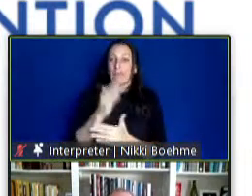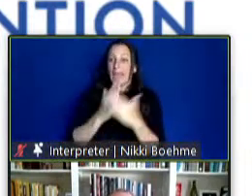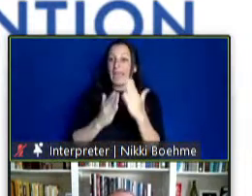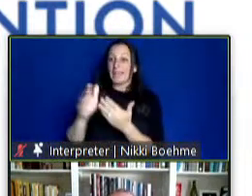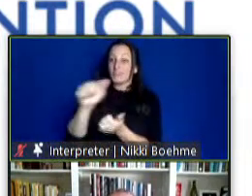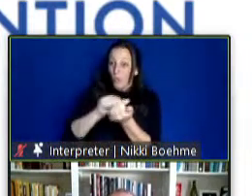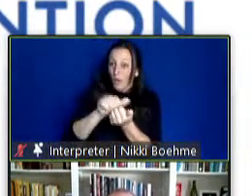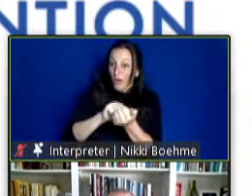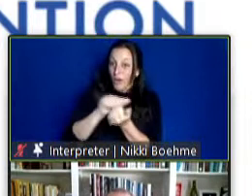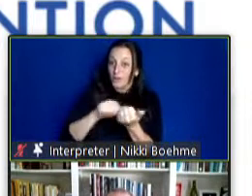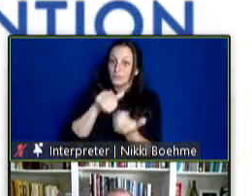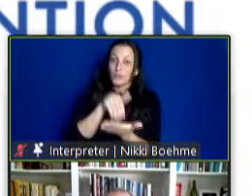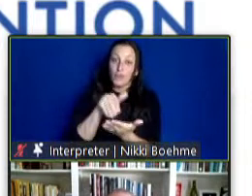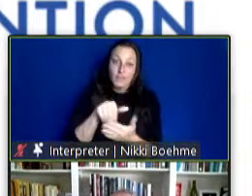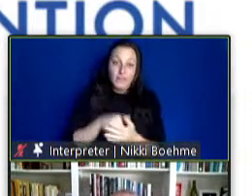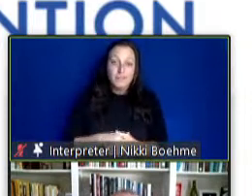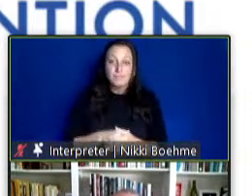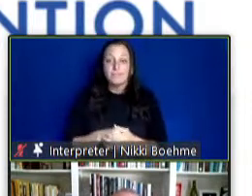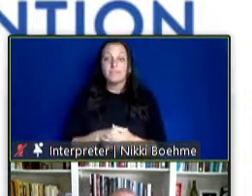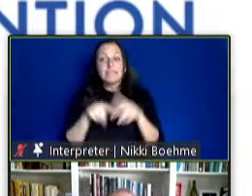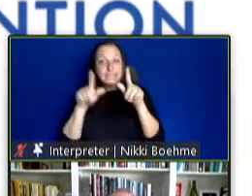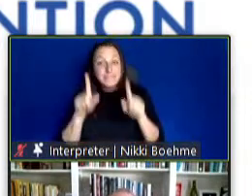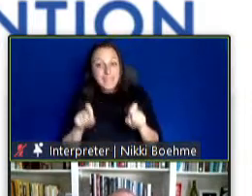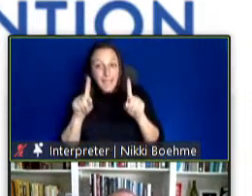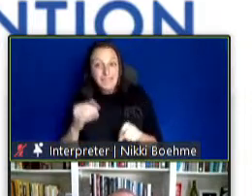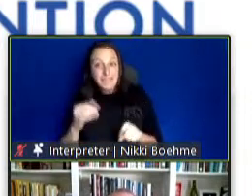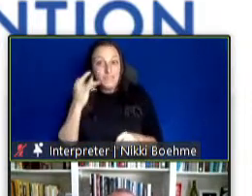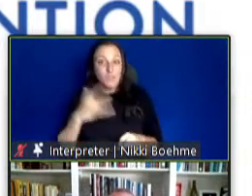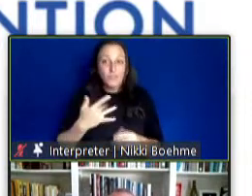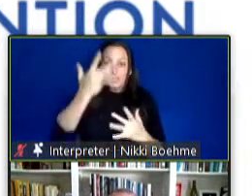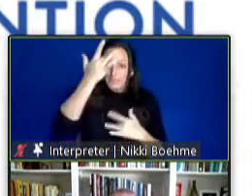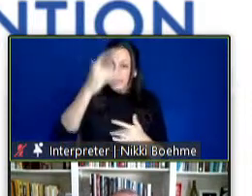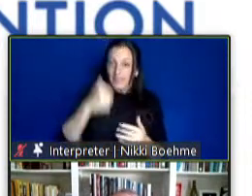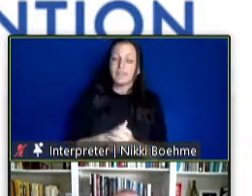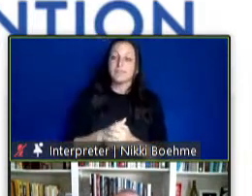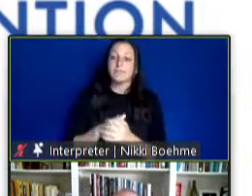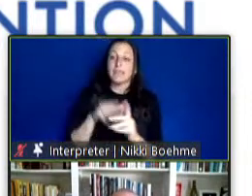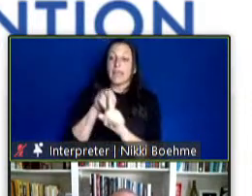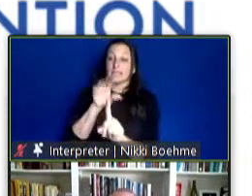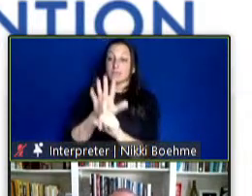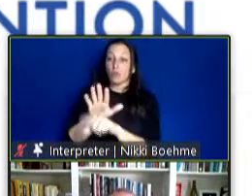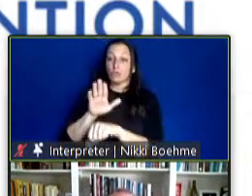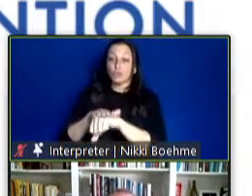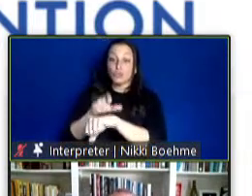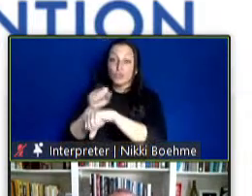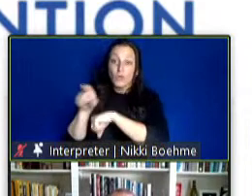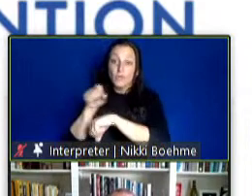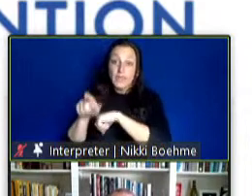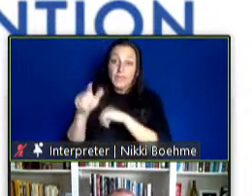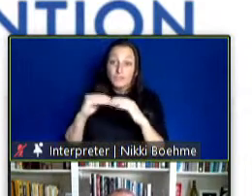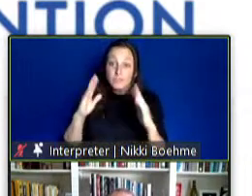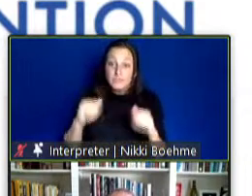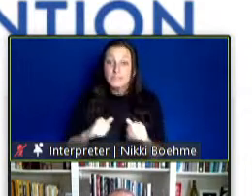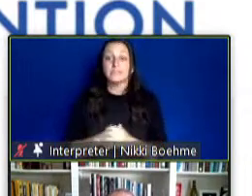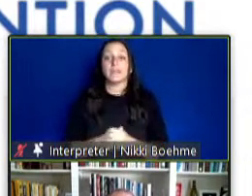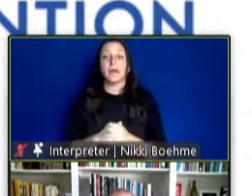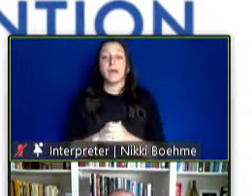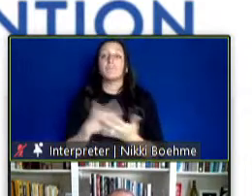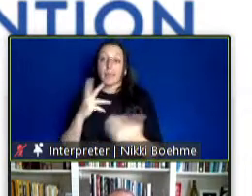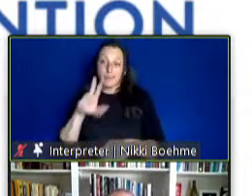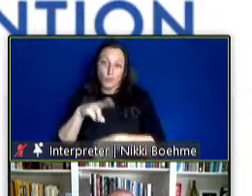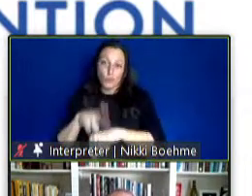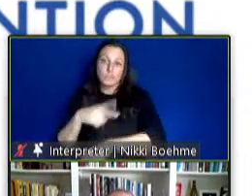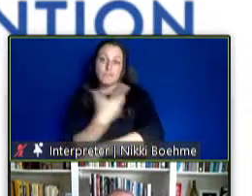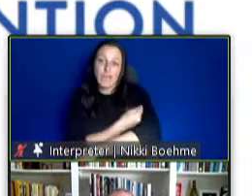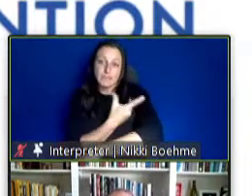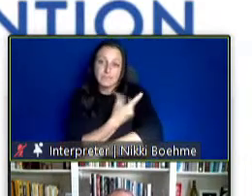getting access to testing, the exposure notification system. Each of these is a different layer that will help protect